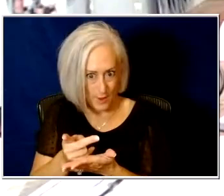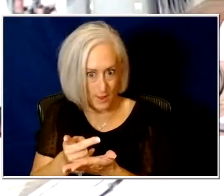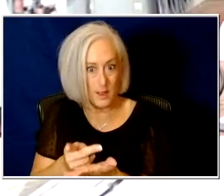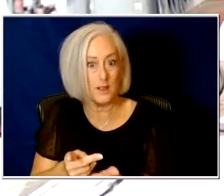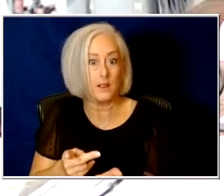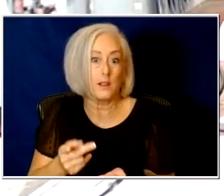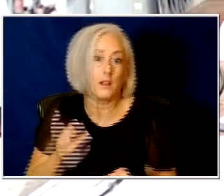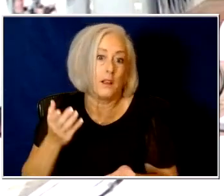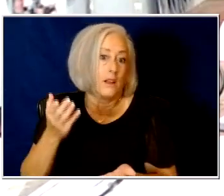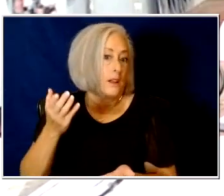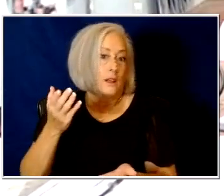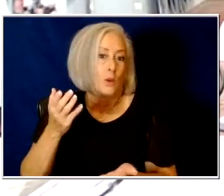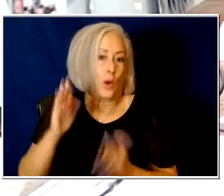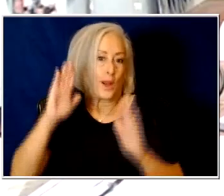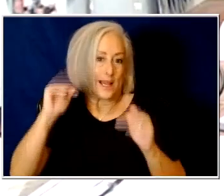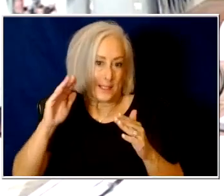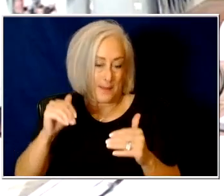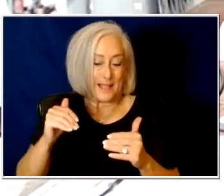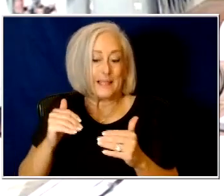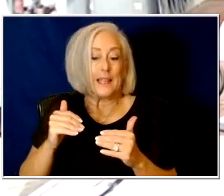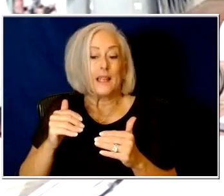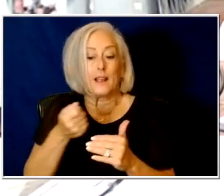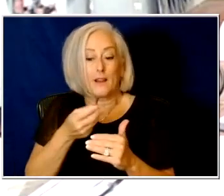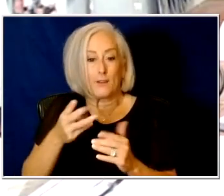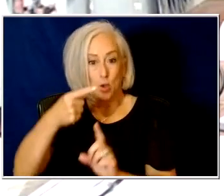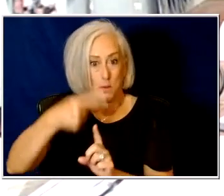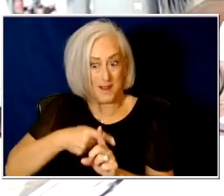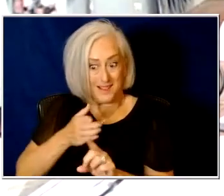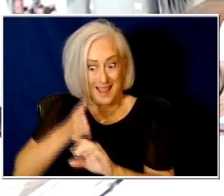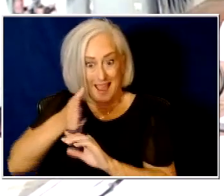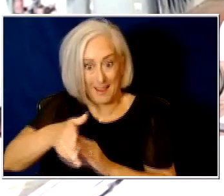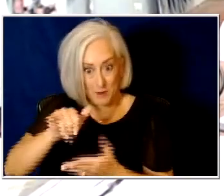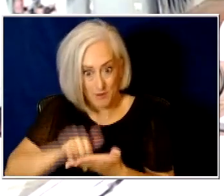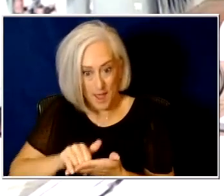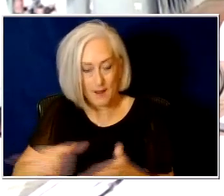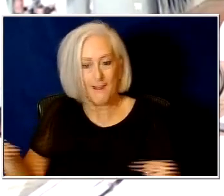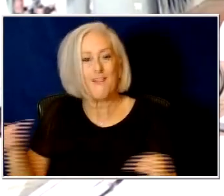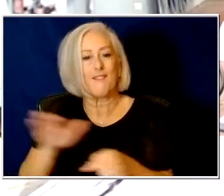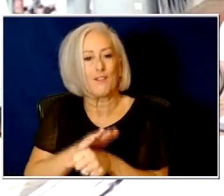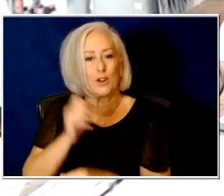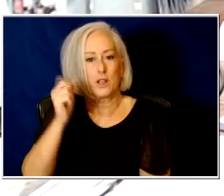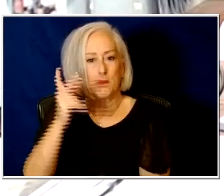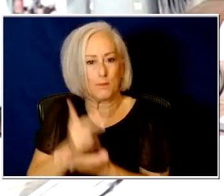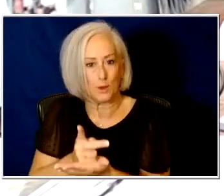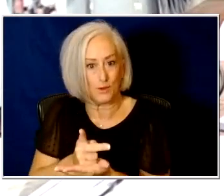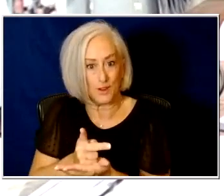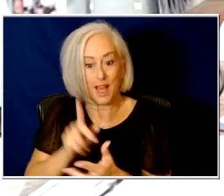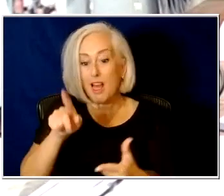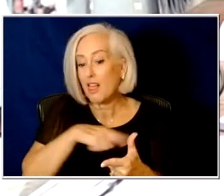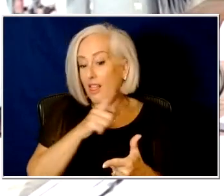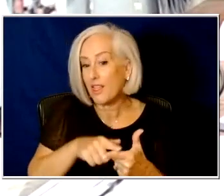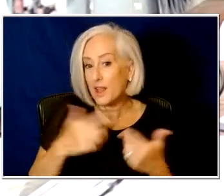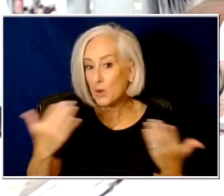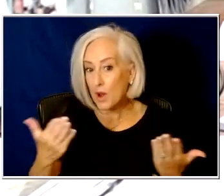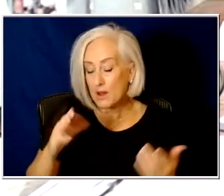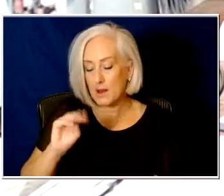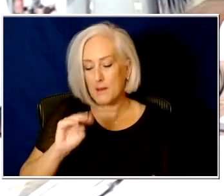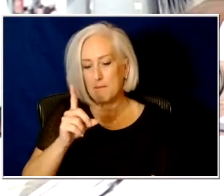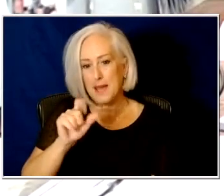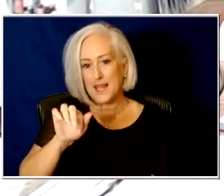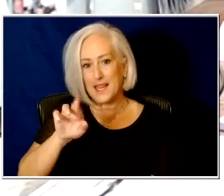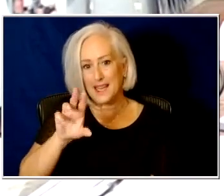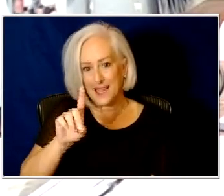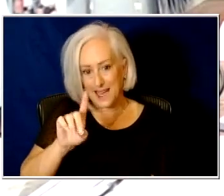earlier, to see potentially full approval. And then Medicare has to come around. Now, Medicare decided with Aduhelm